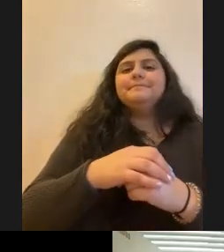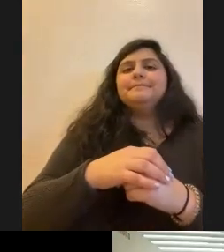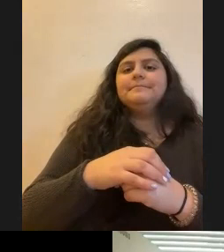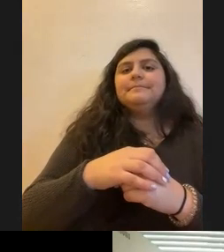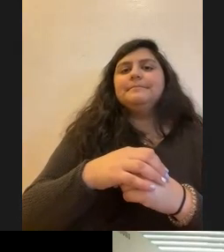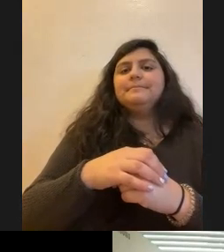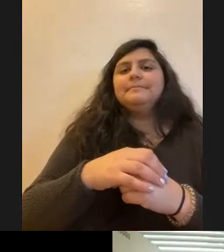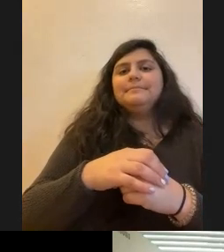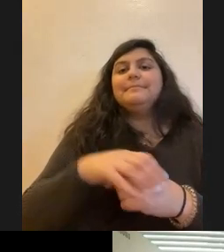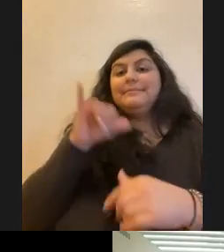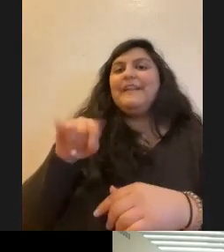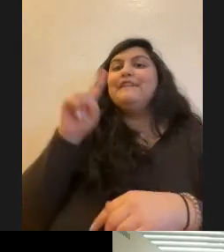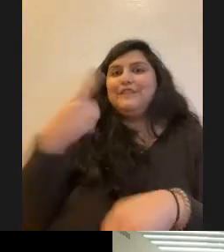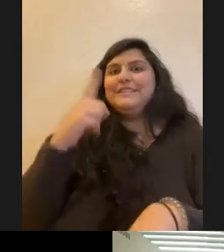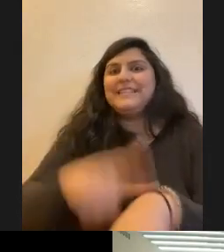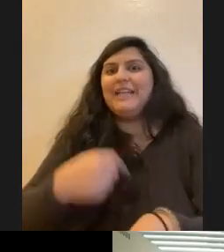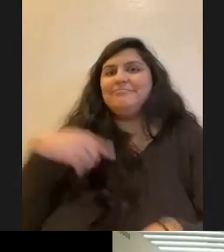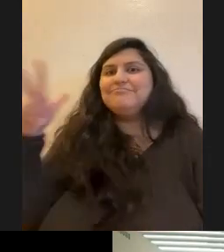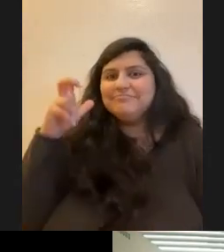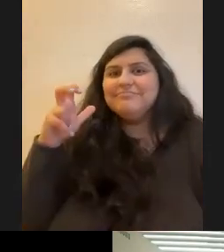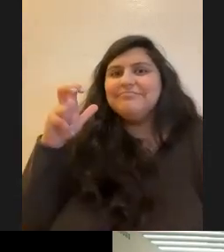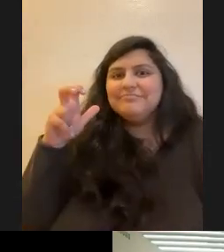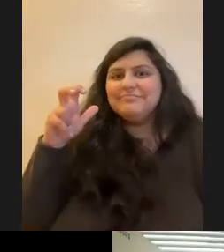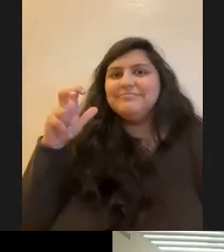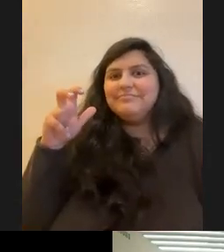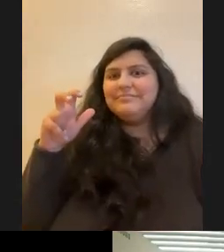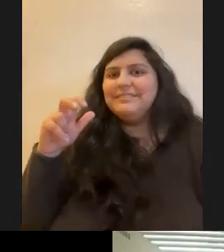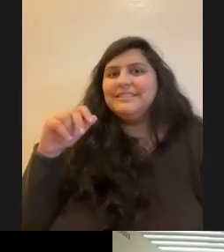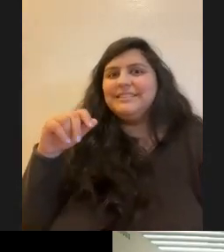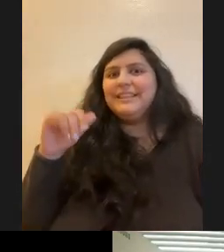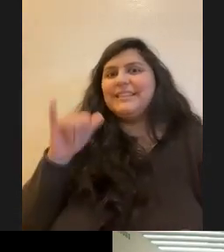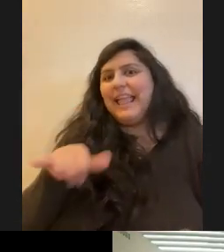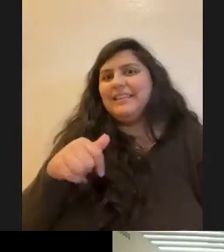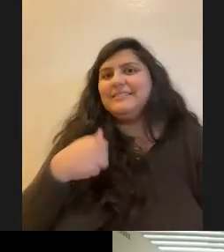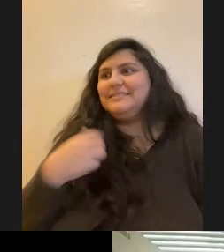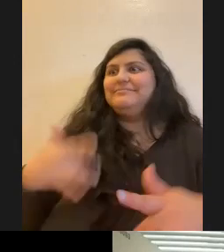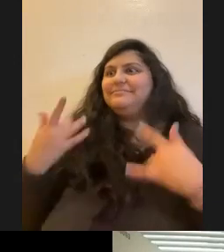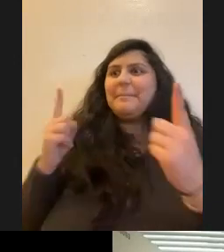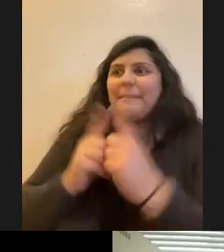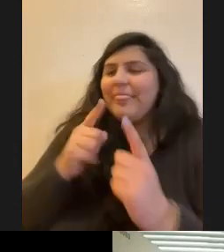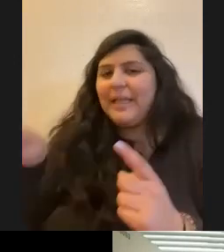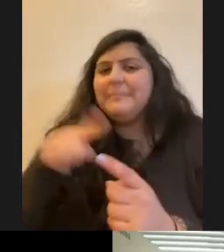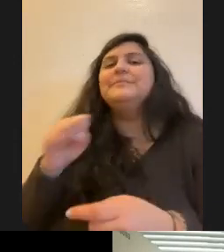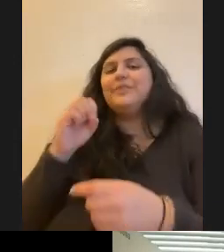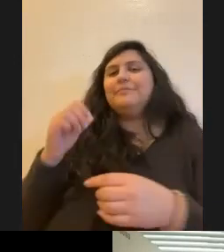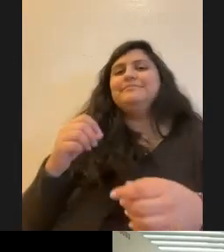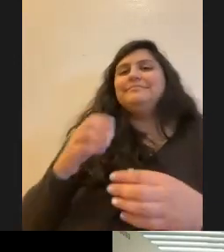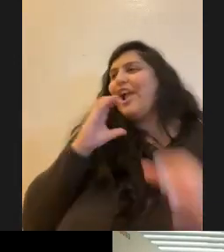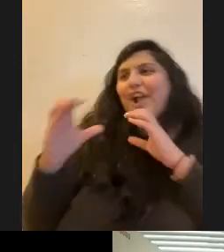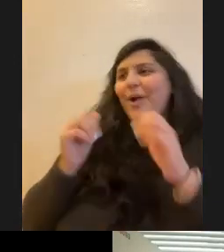That was the first time I heard there was stuff like that. So that was really exciting to meet them and have like a conversation with them.